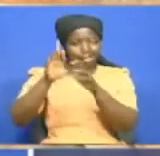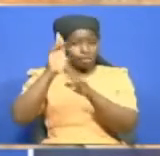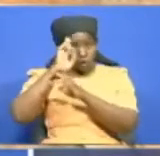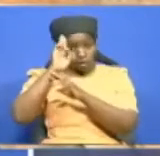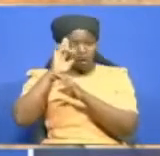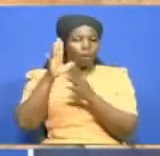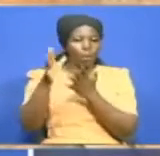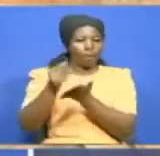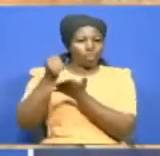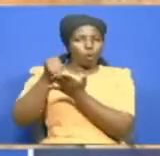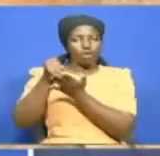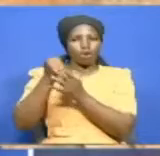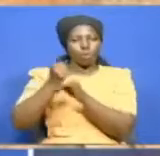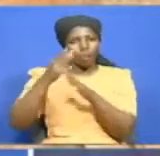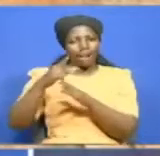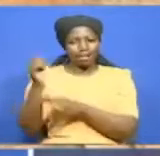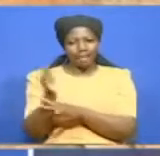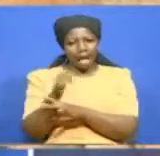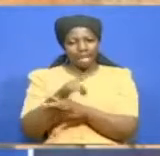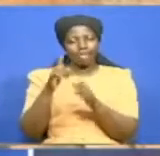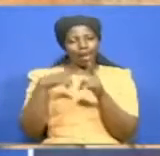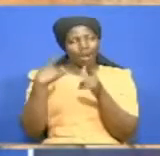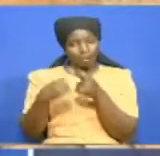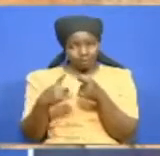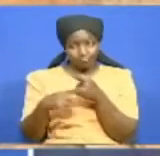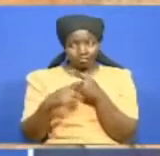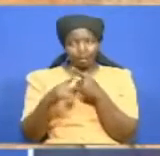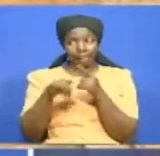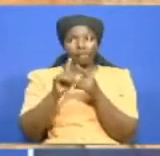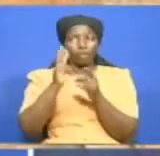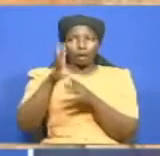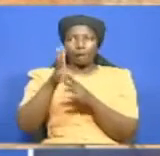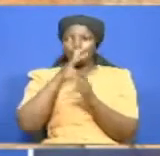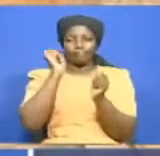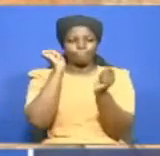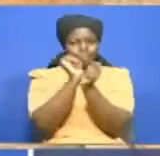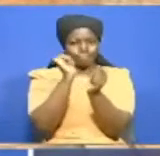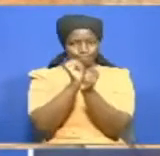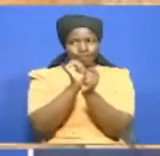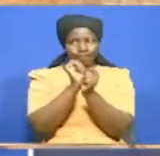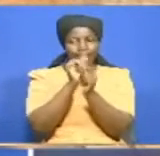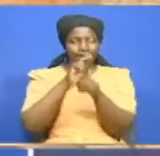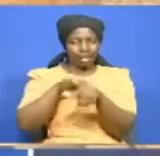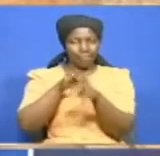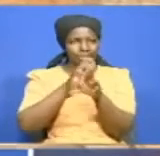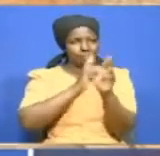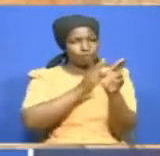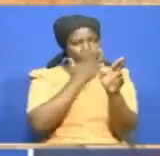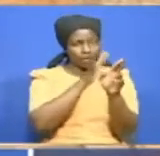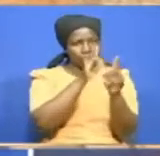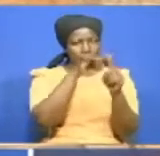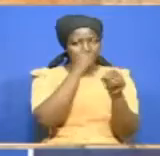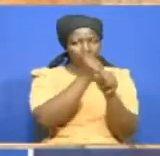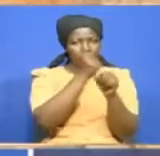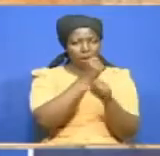an employee's salary, then they will be penalized upon being reported even to the labor offices